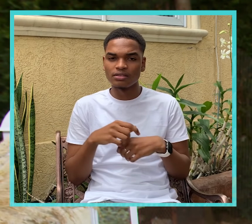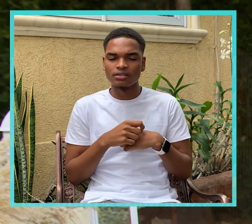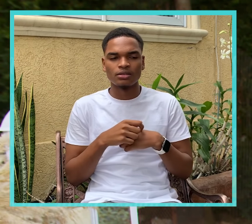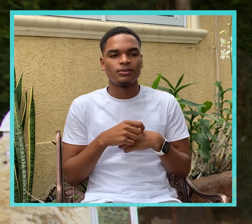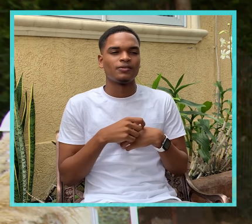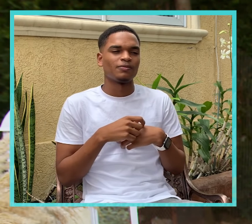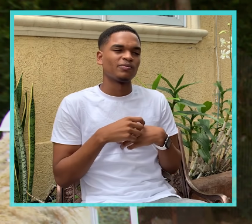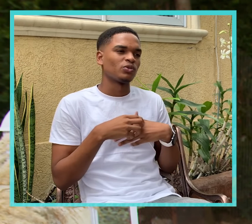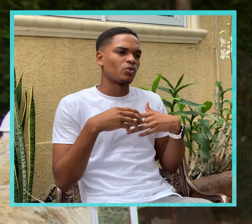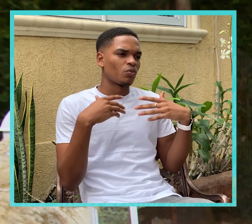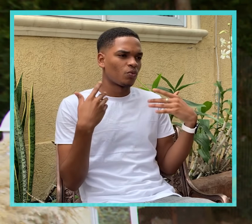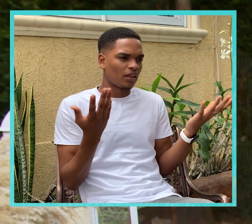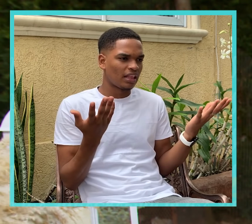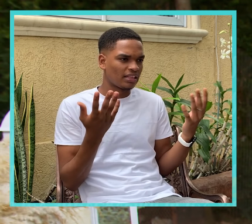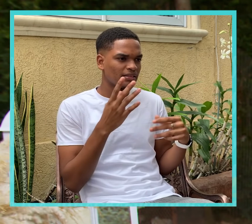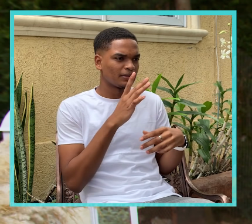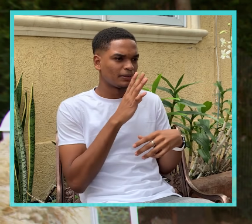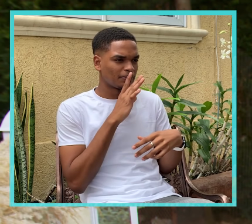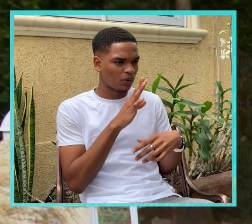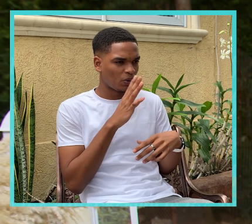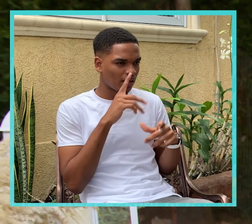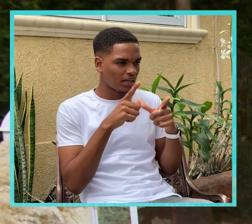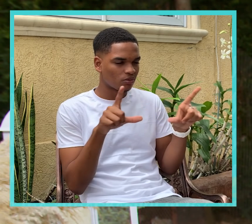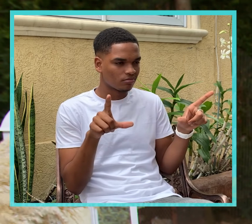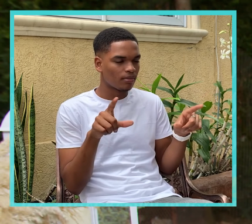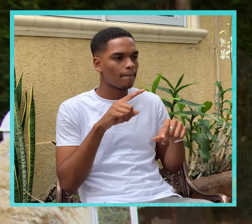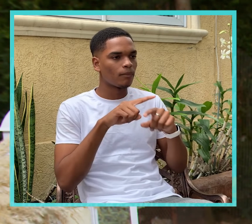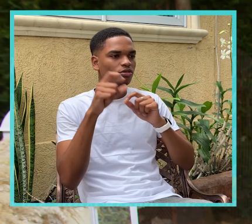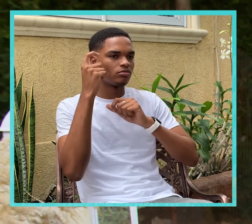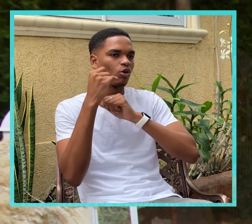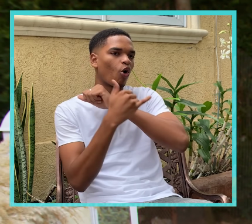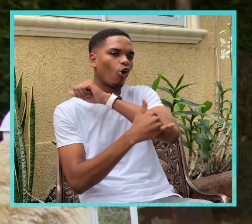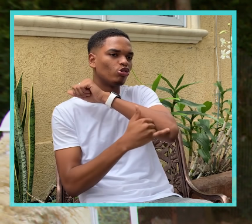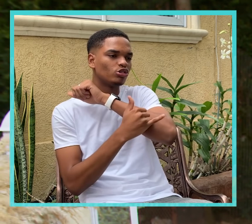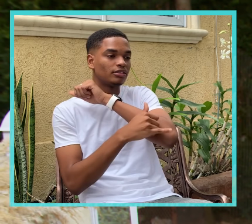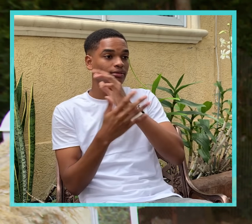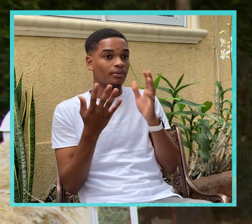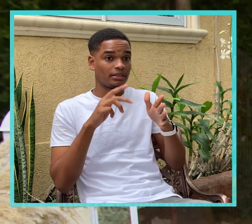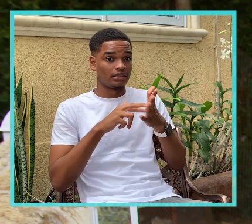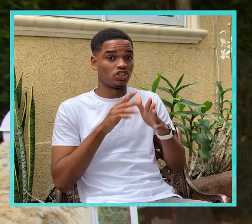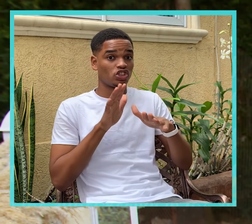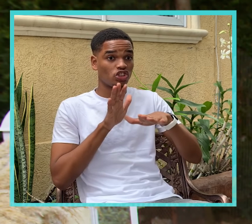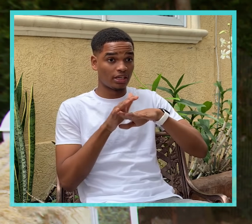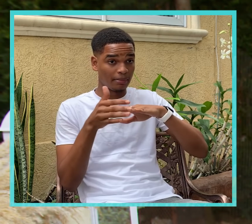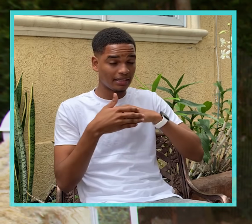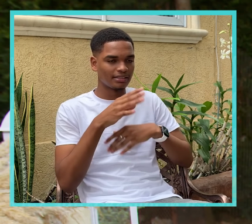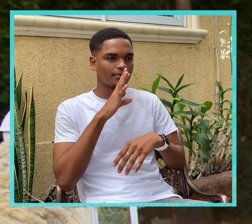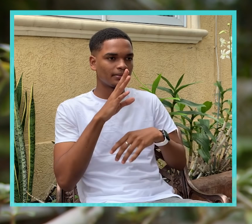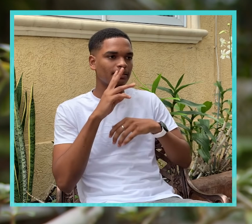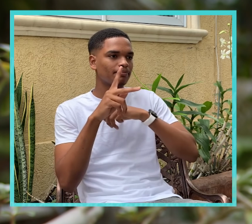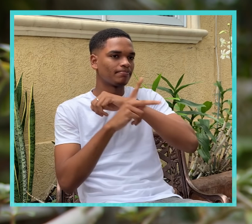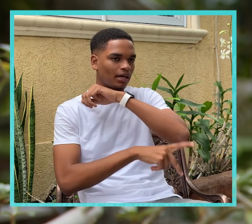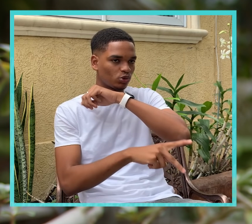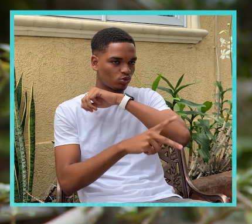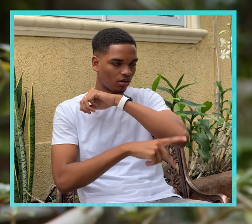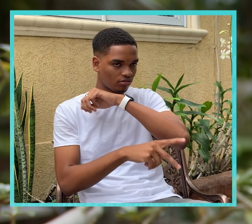so not the spoken language, but the country. Okay. So Jamaica speaks Patoa English,